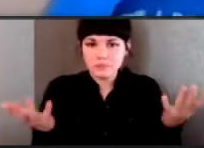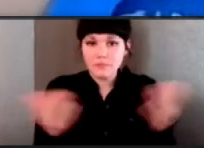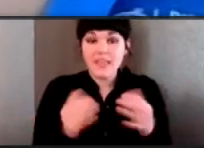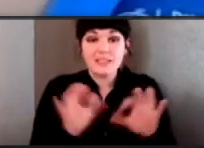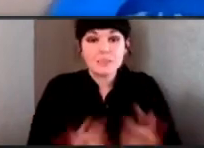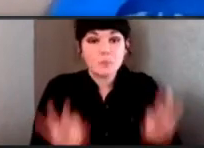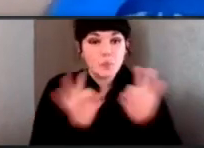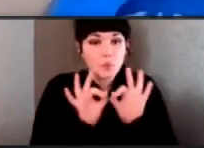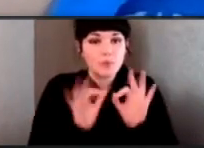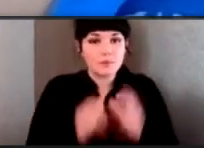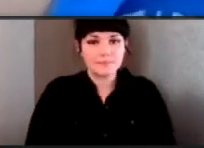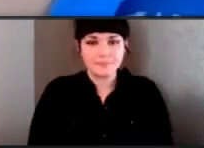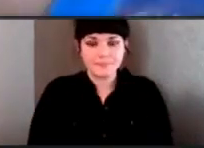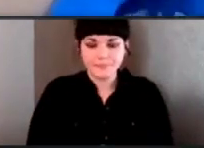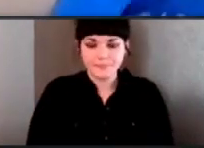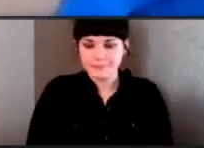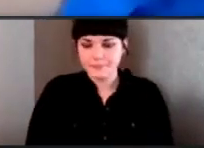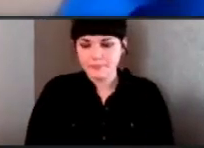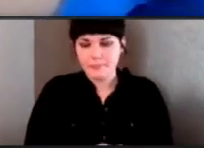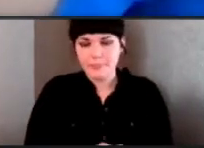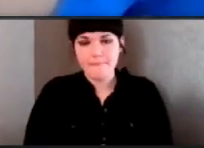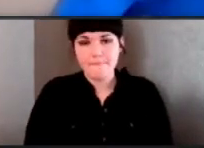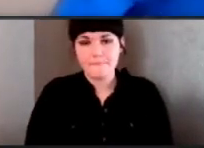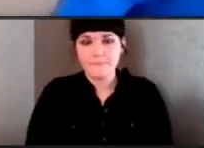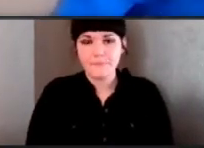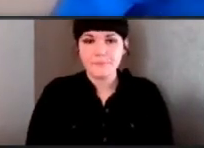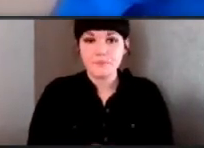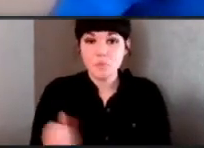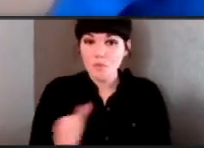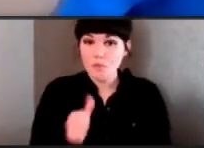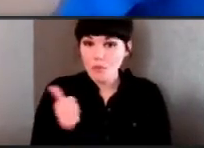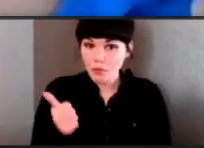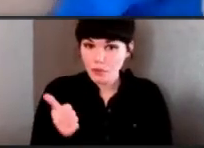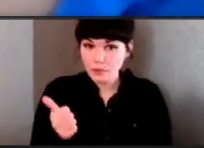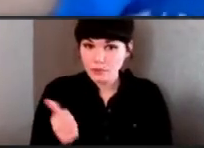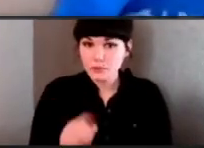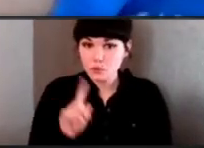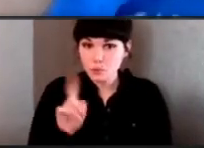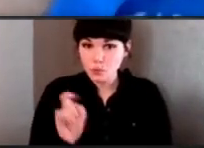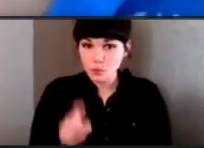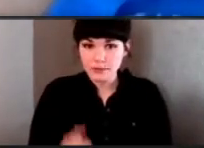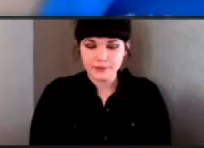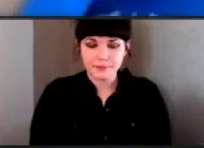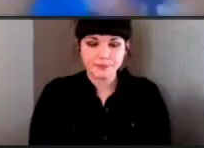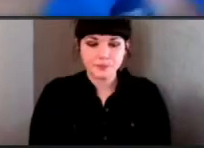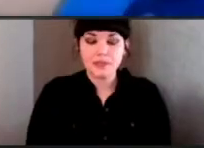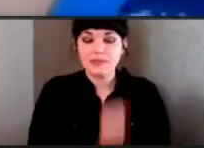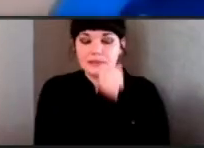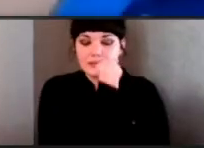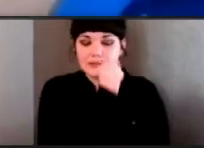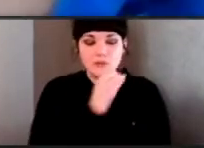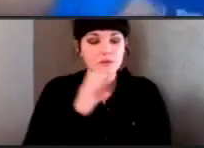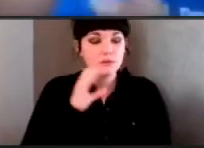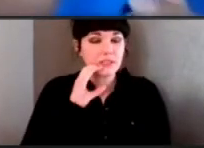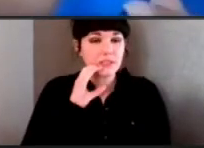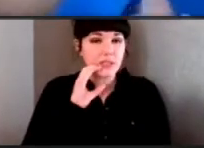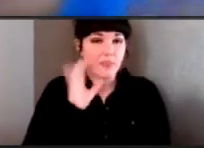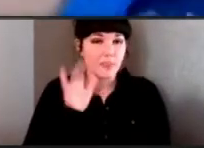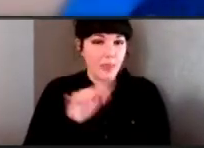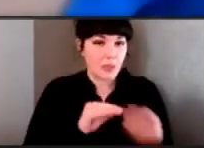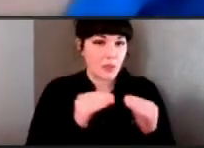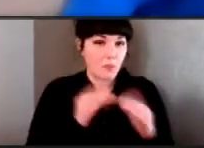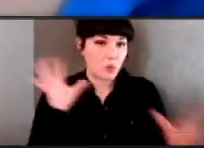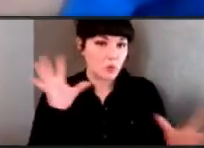is the total number of seniors. So if there are 100, I'm just using a number, are